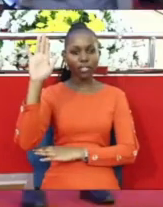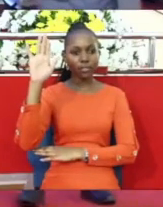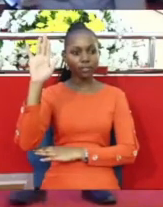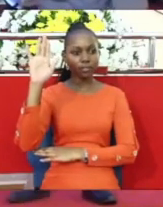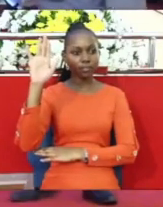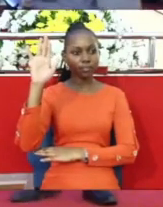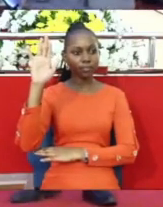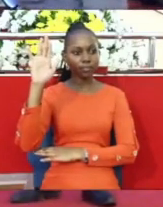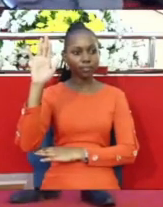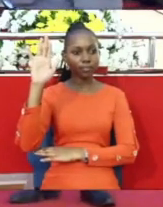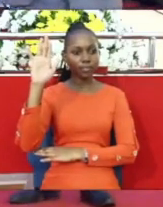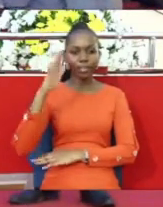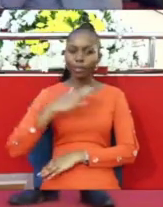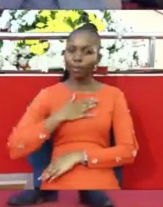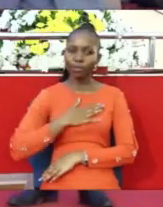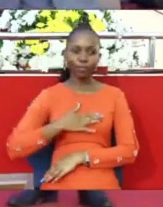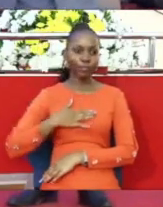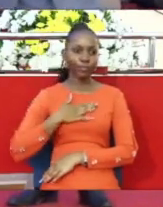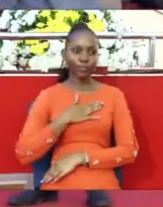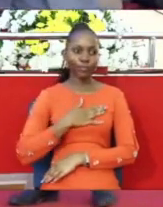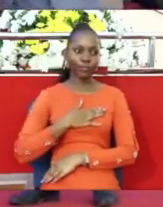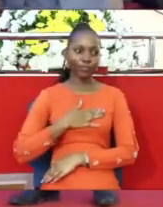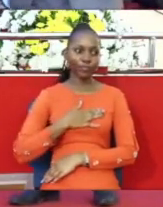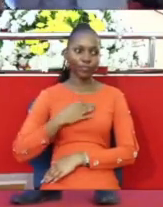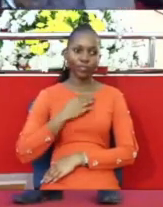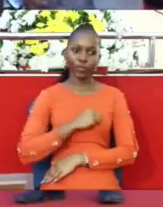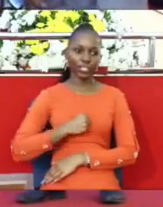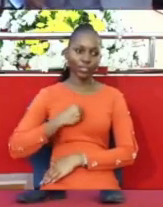Bwana. No apologies. Hakuna kuomba radhi.